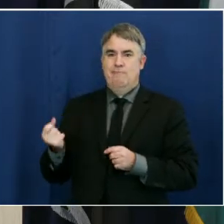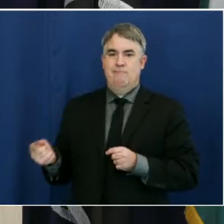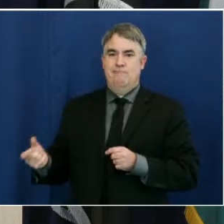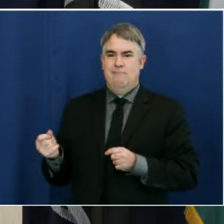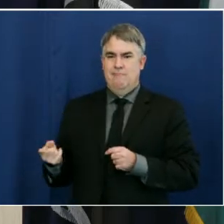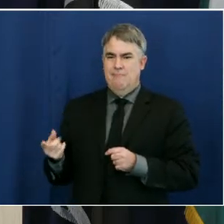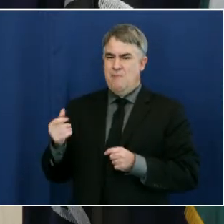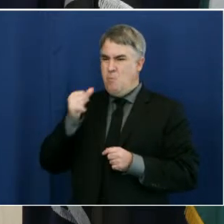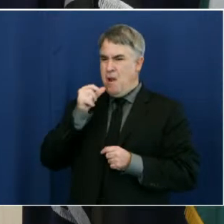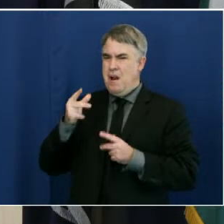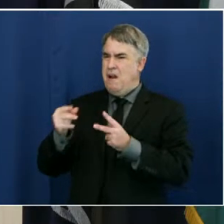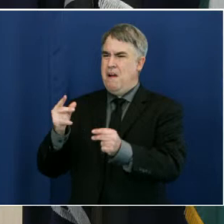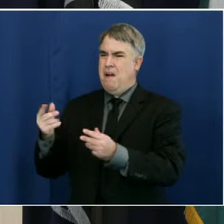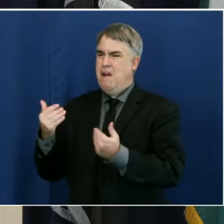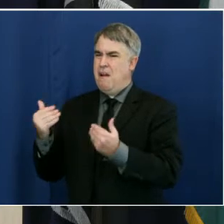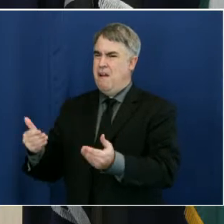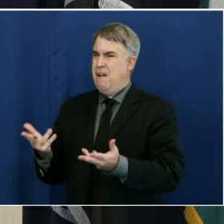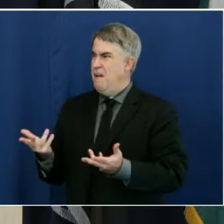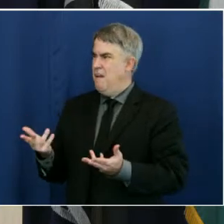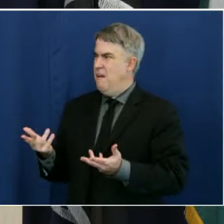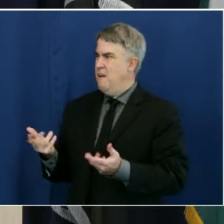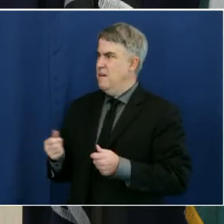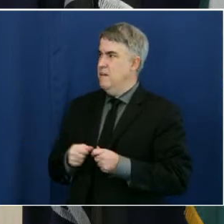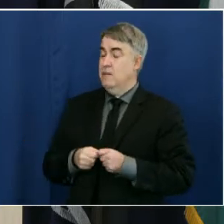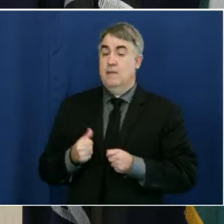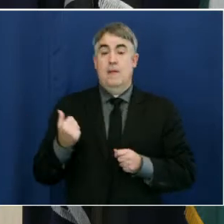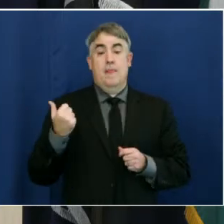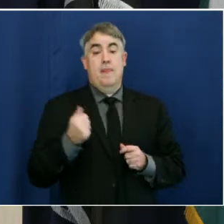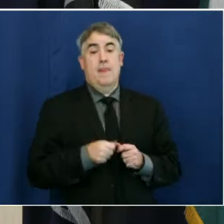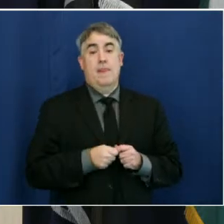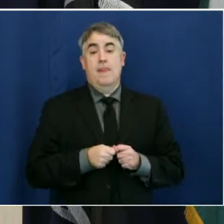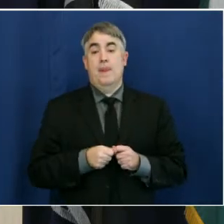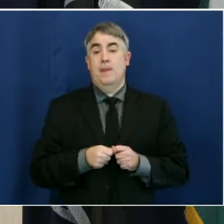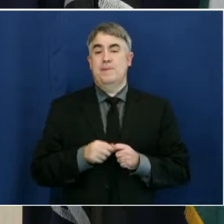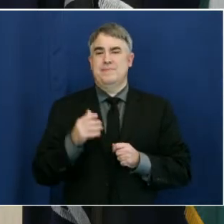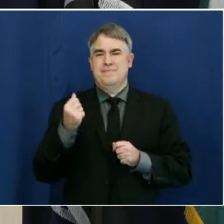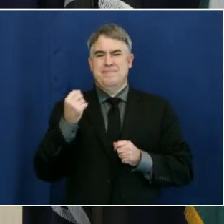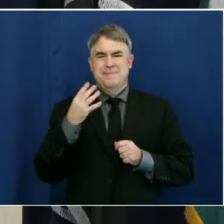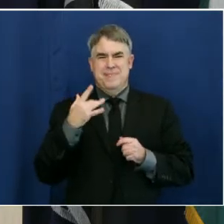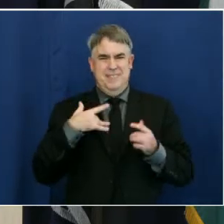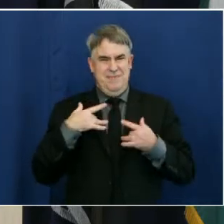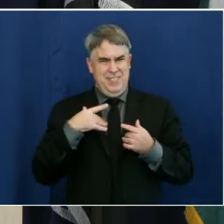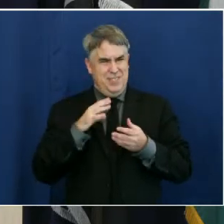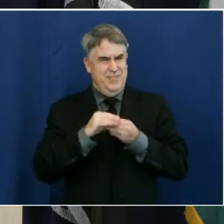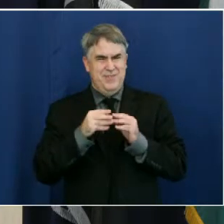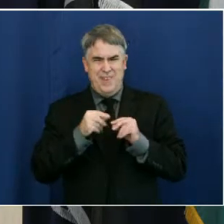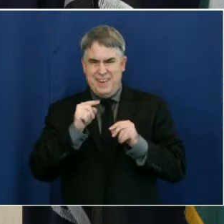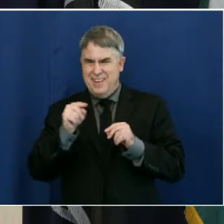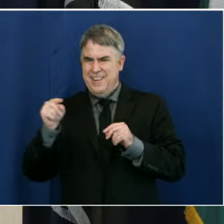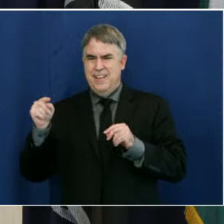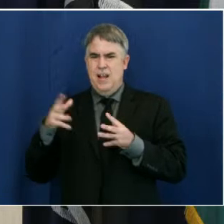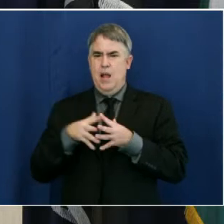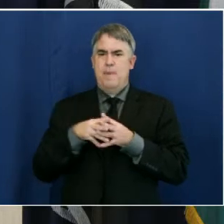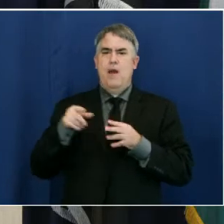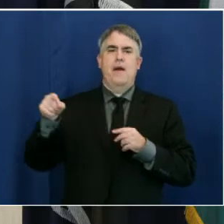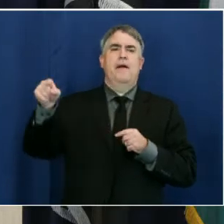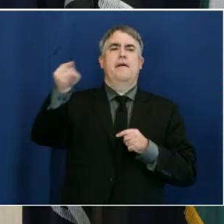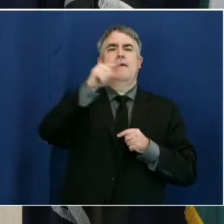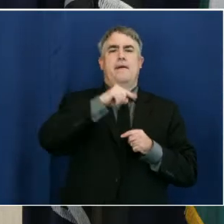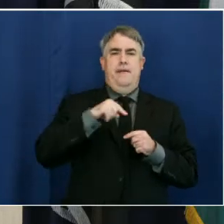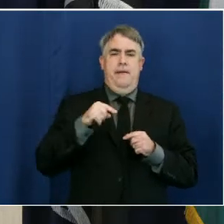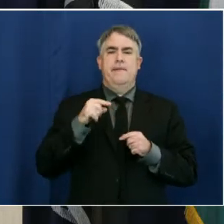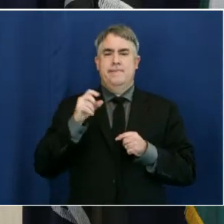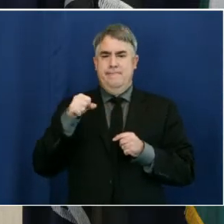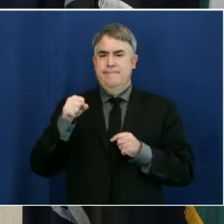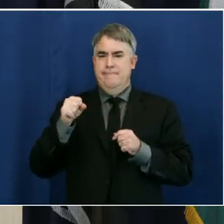on doses that would otherwise expire? Yeah, there's been a number of very concerning stories nationally about that happening. In San Diego,